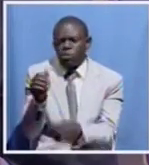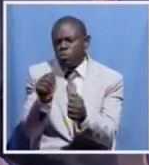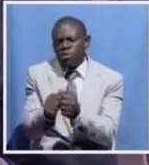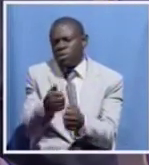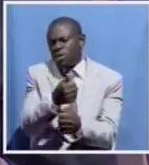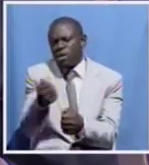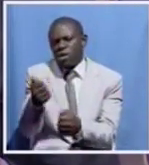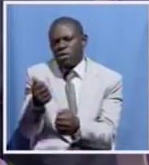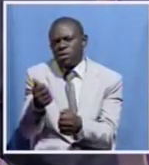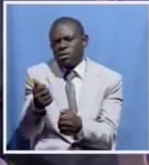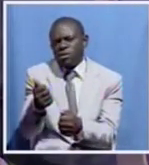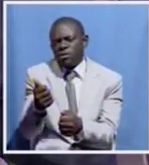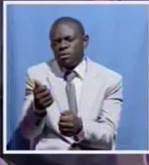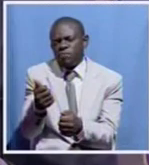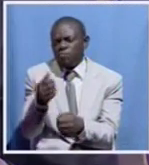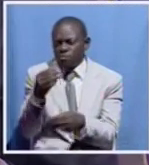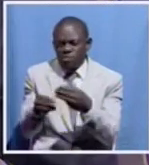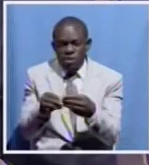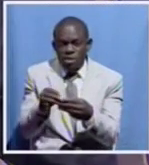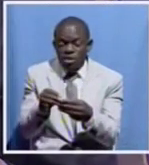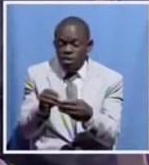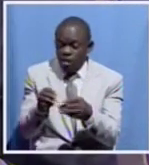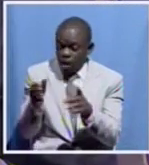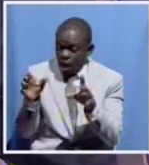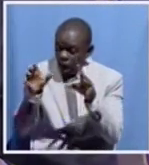little bit hard, just like everywhere else, especially with